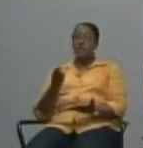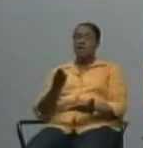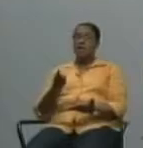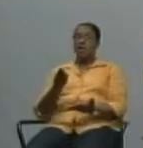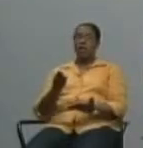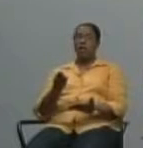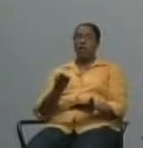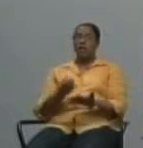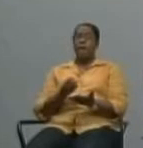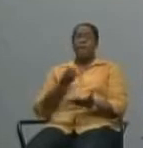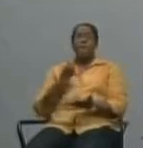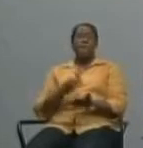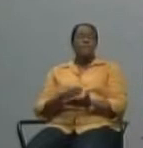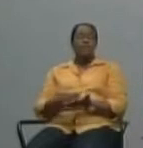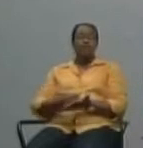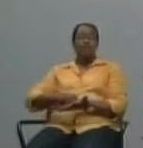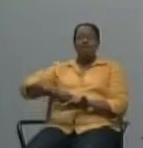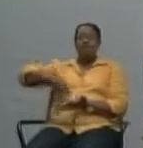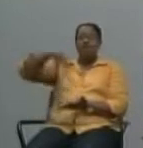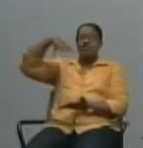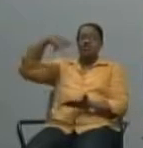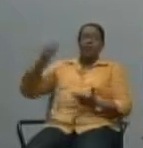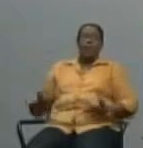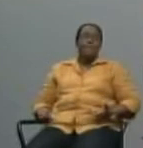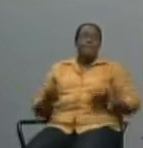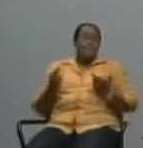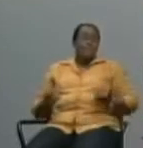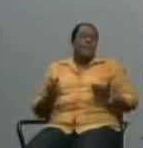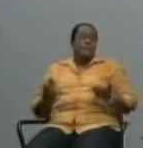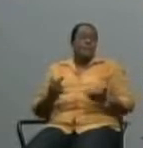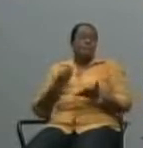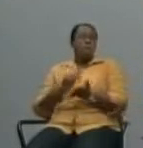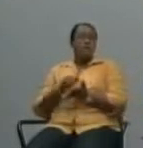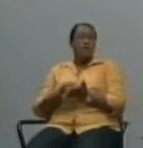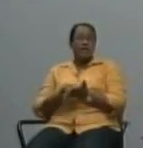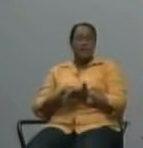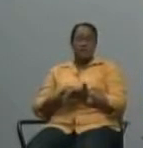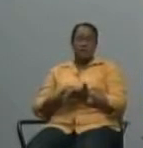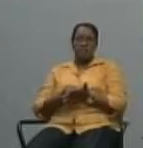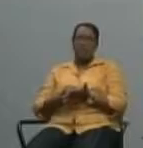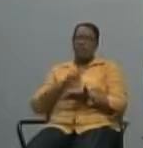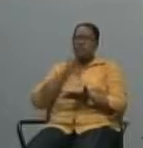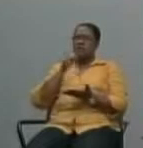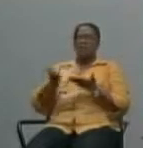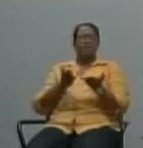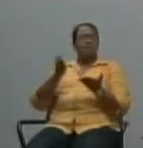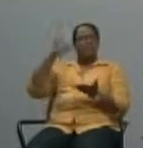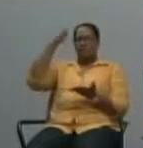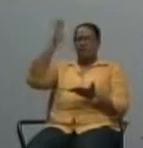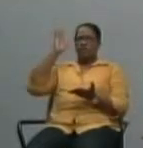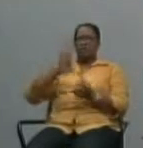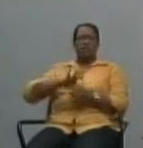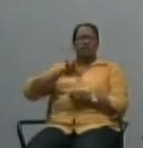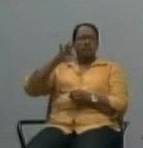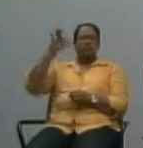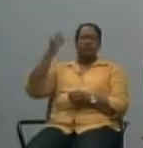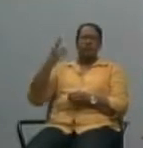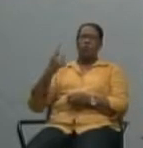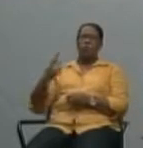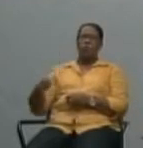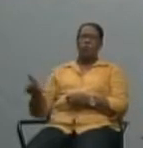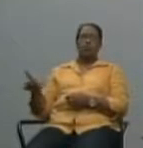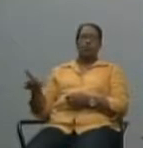So let us try our best to use whatever we have in order to please God and to be one day